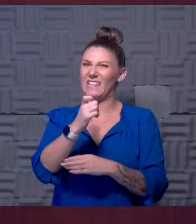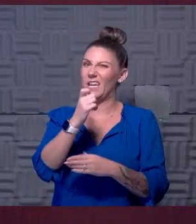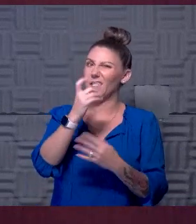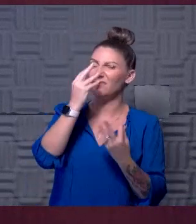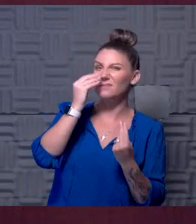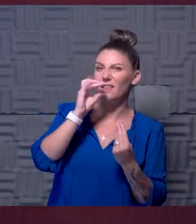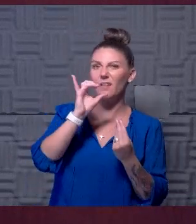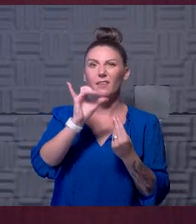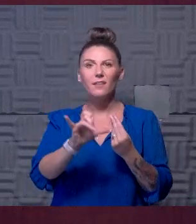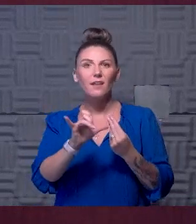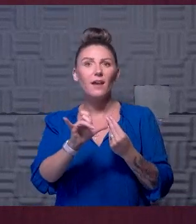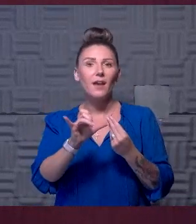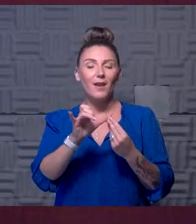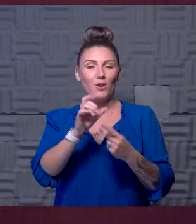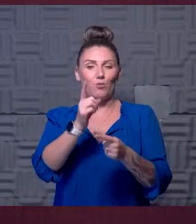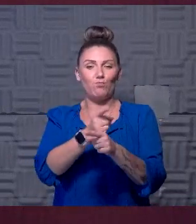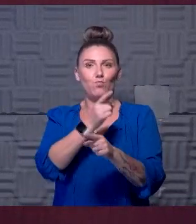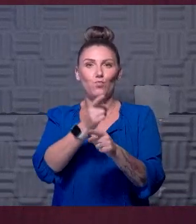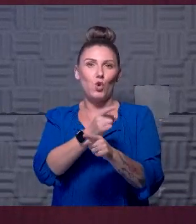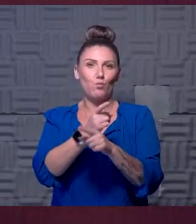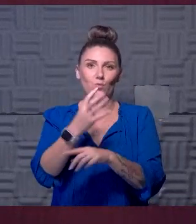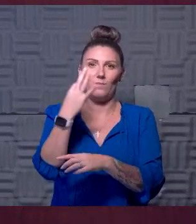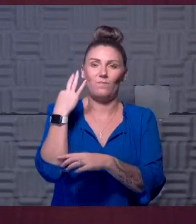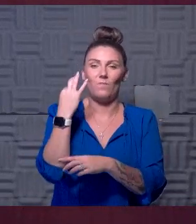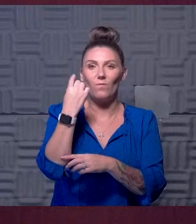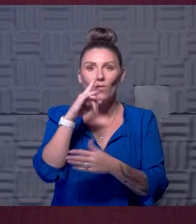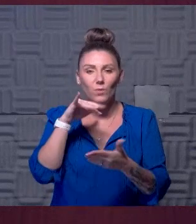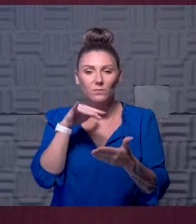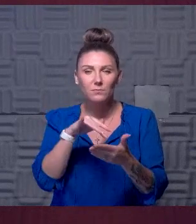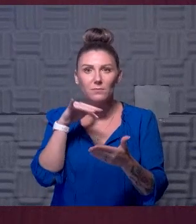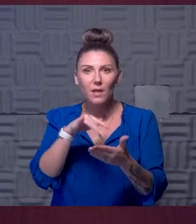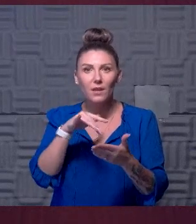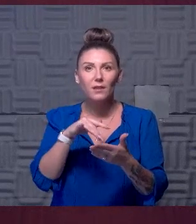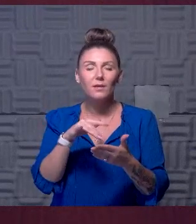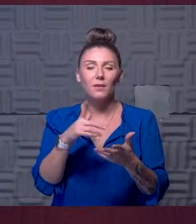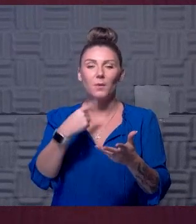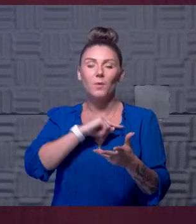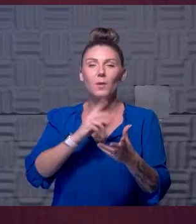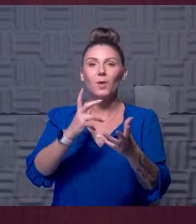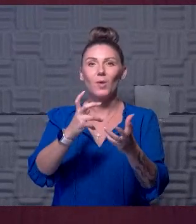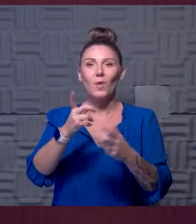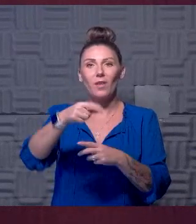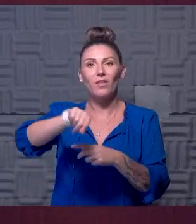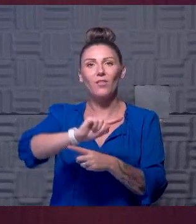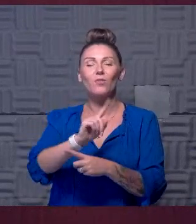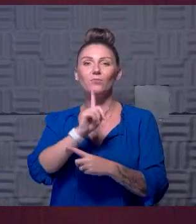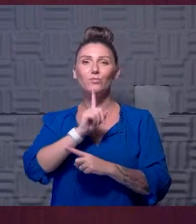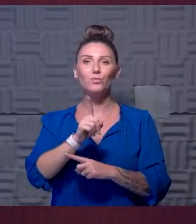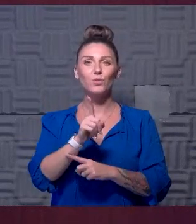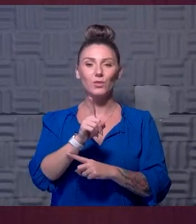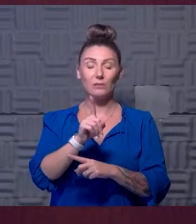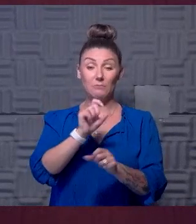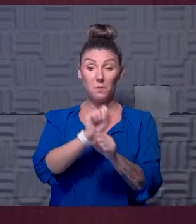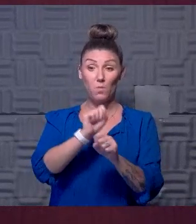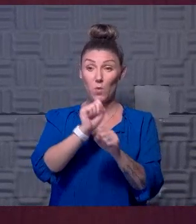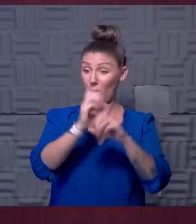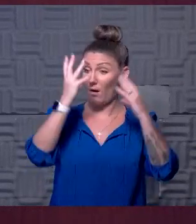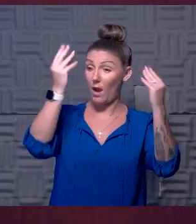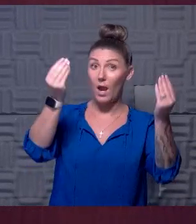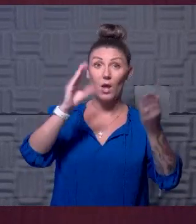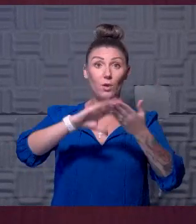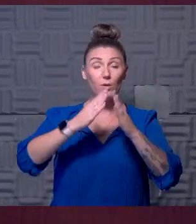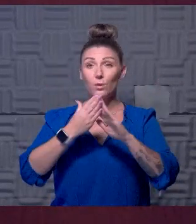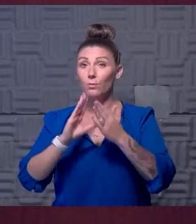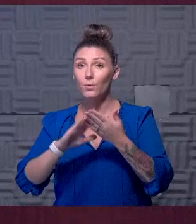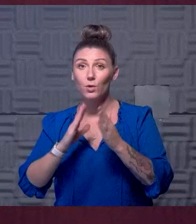that an appropriate candidate for the study. We want to enroll those that are truly having to work out in the